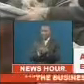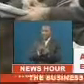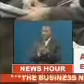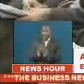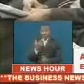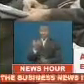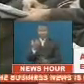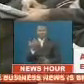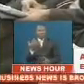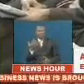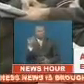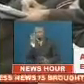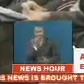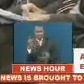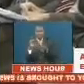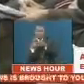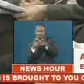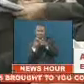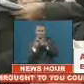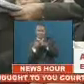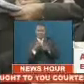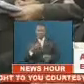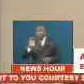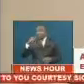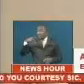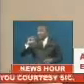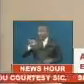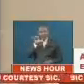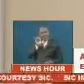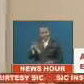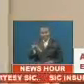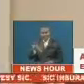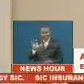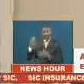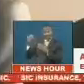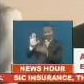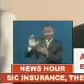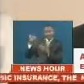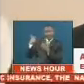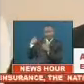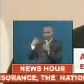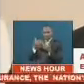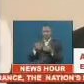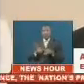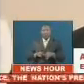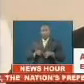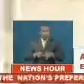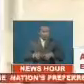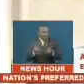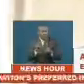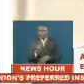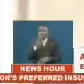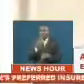countries. Implementing the Economic Partnership Agreement will be one of his key assignments during his four-year tenure. This